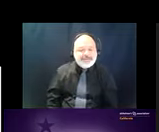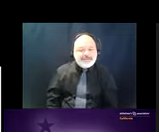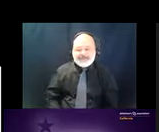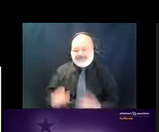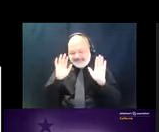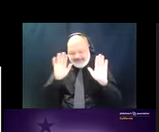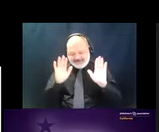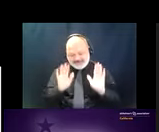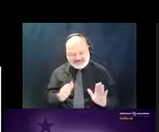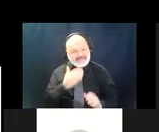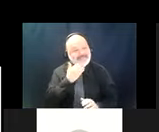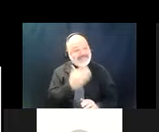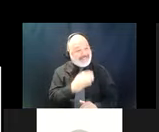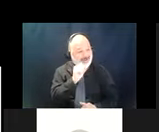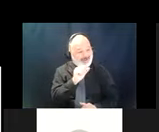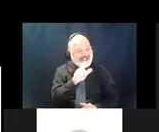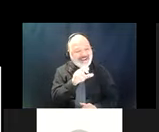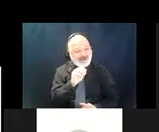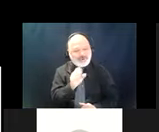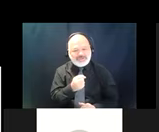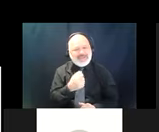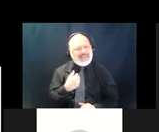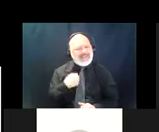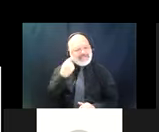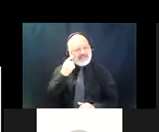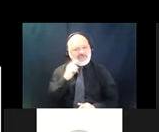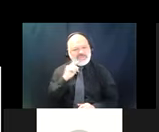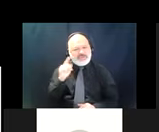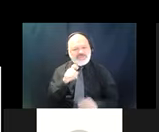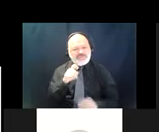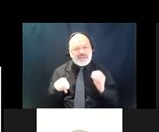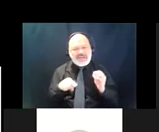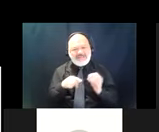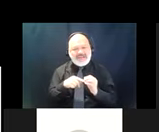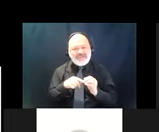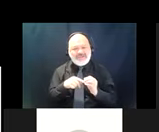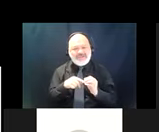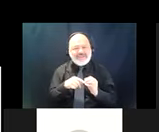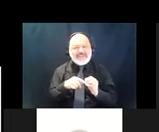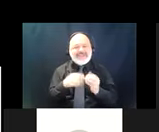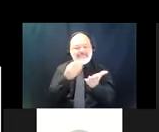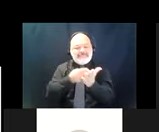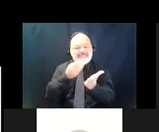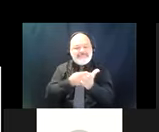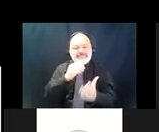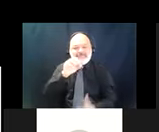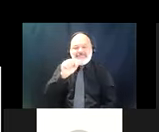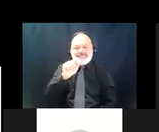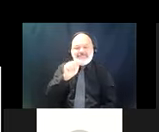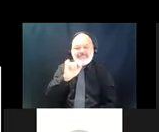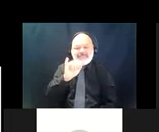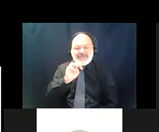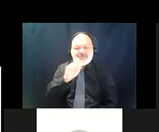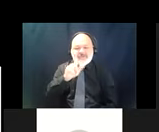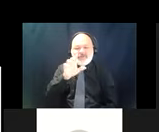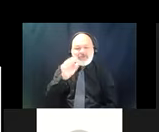Fantastic. Thank you, Carlos. I think there was a question about the stimulus. So just clarifying,